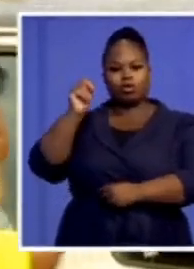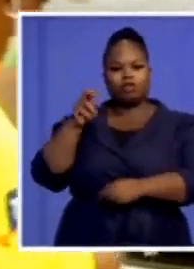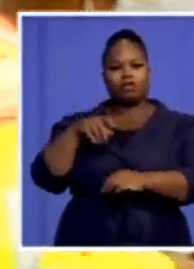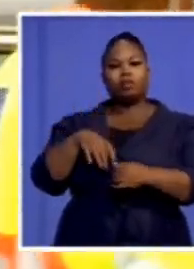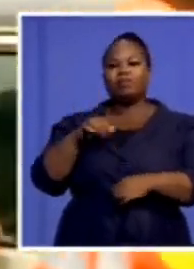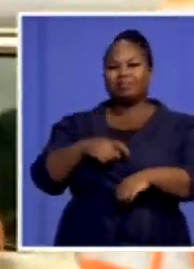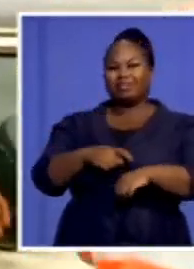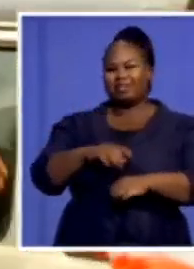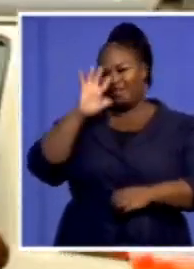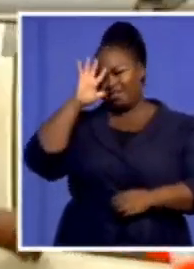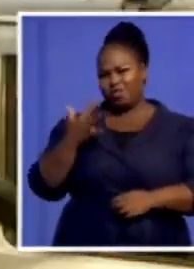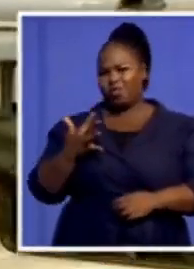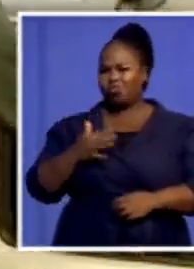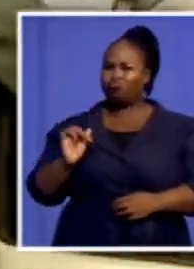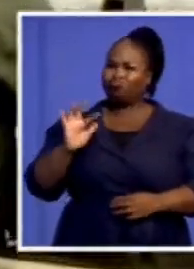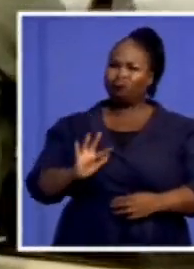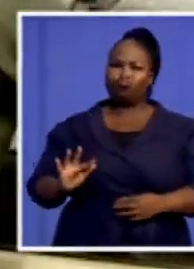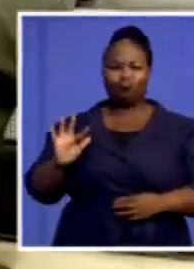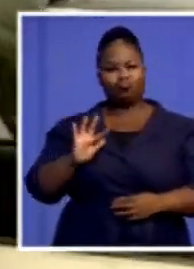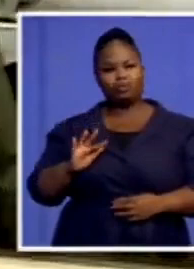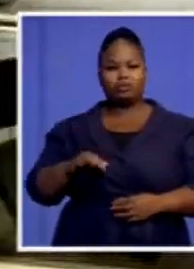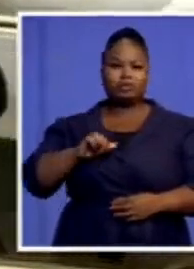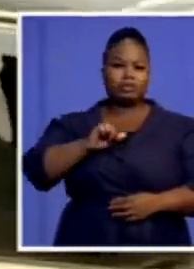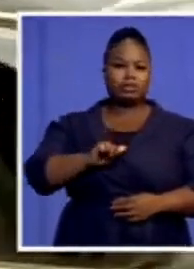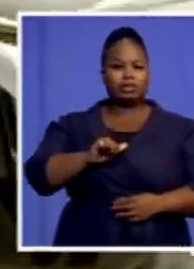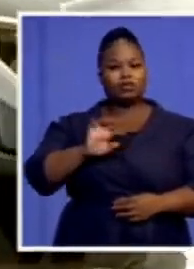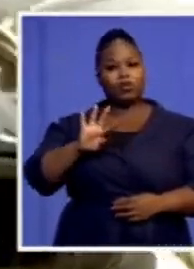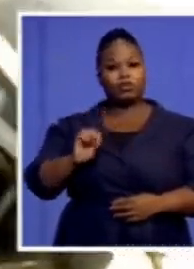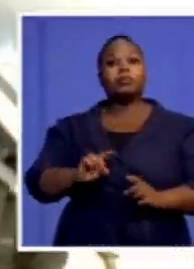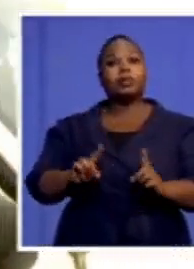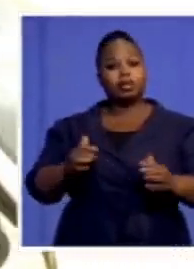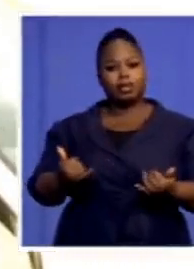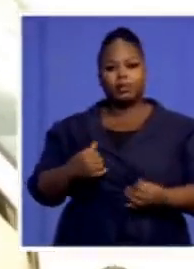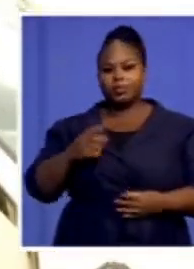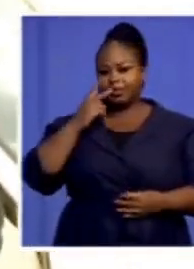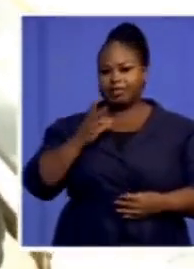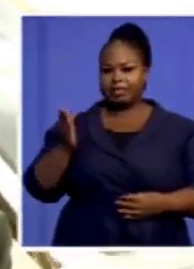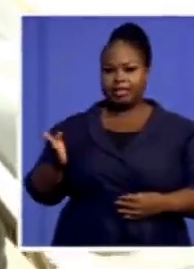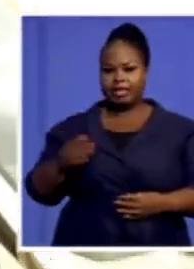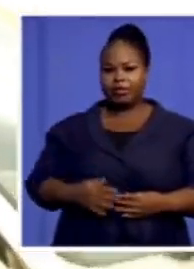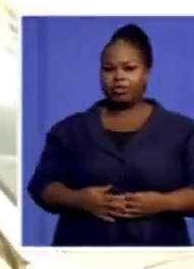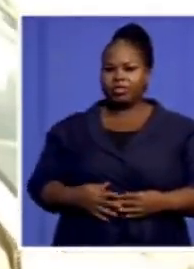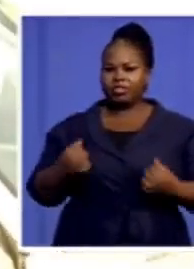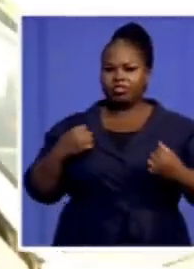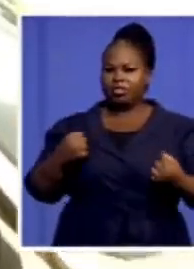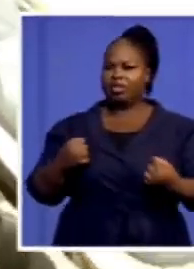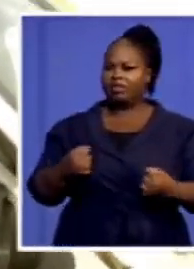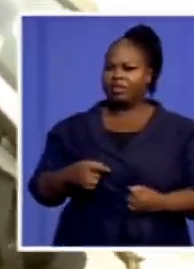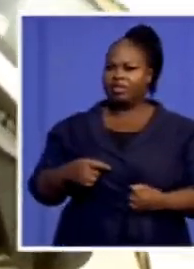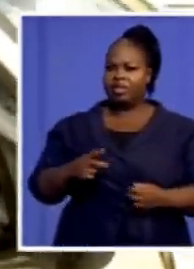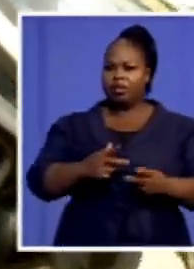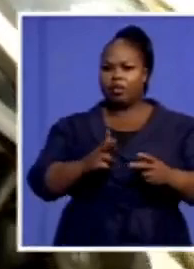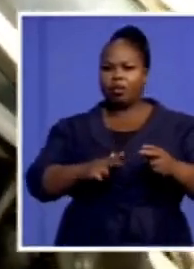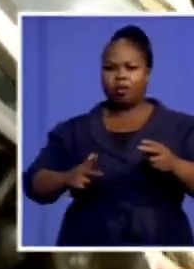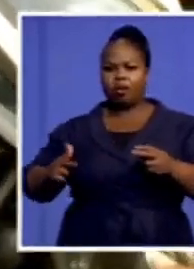at 640. We see here, Desiree, there's a motorist who's just been pulled over by traffic